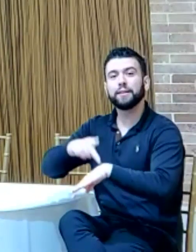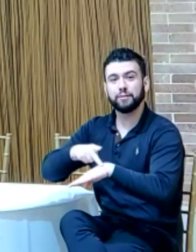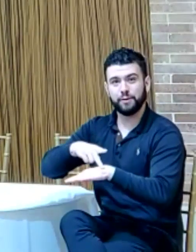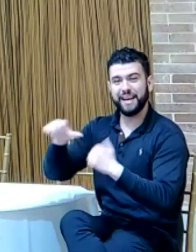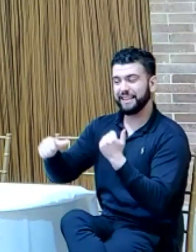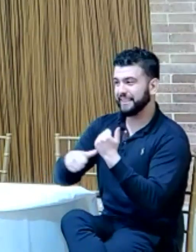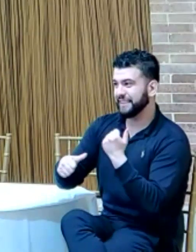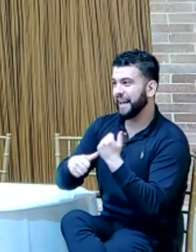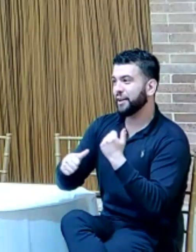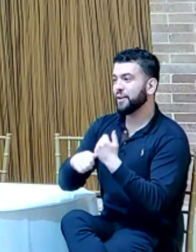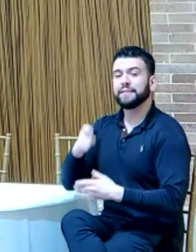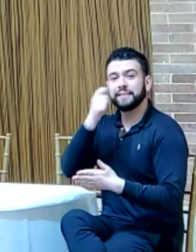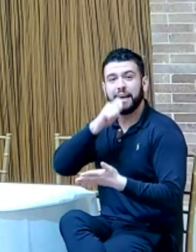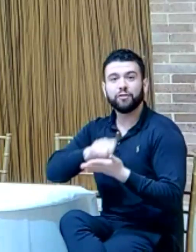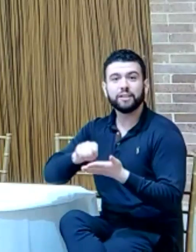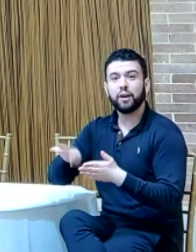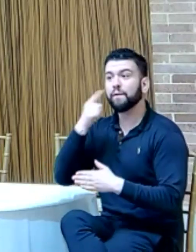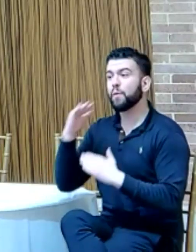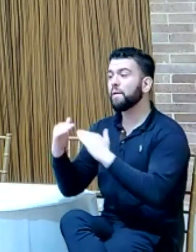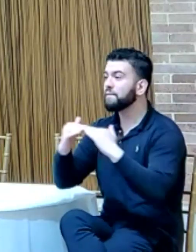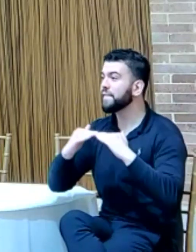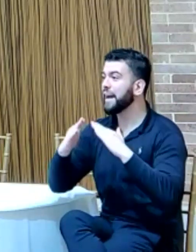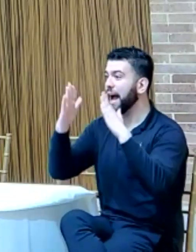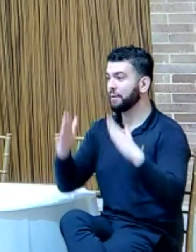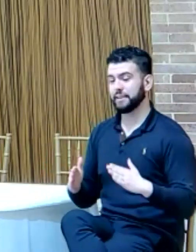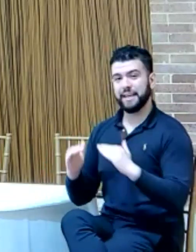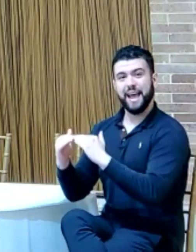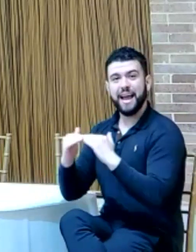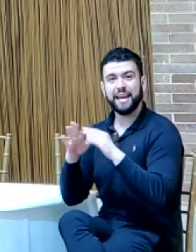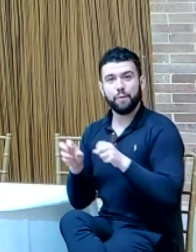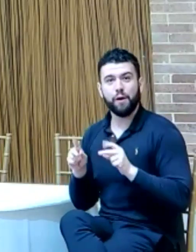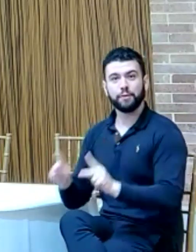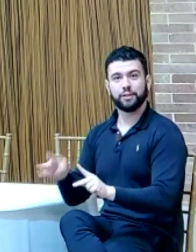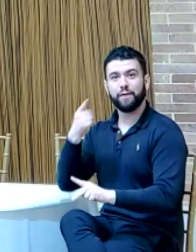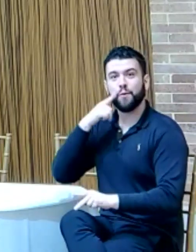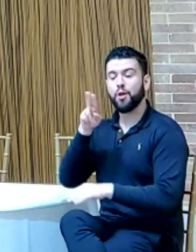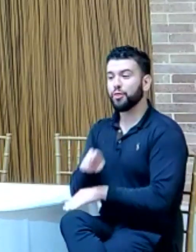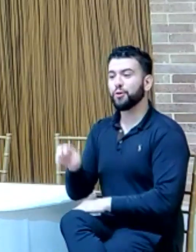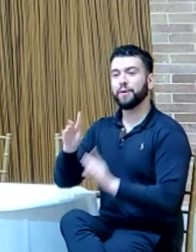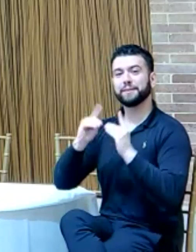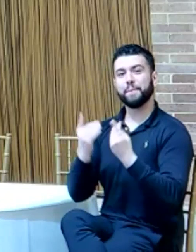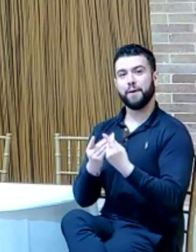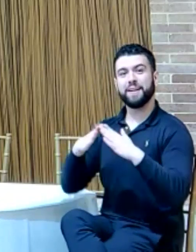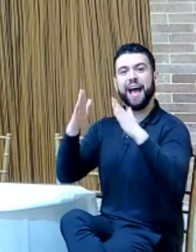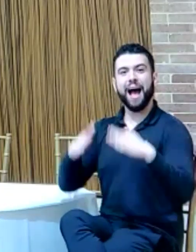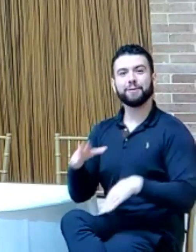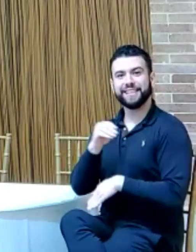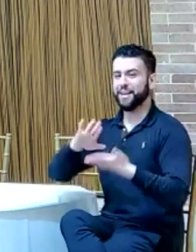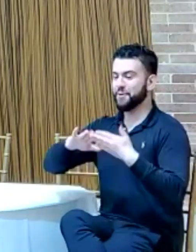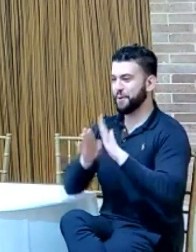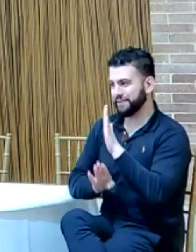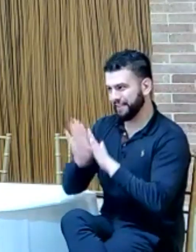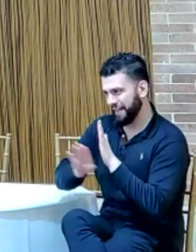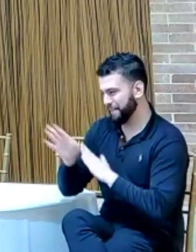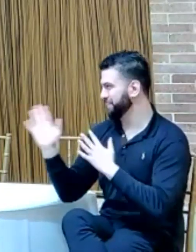fair housing and equal opportunity at the H Department of Housing and Urban Development wow